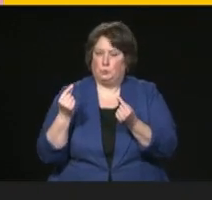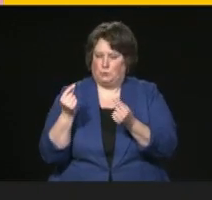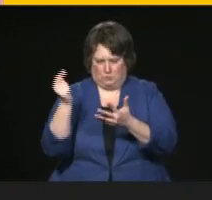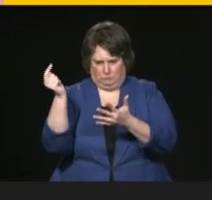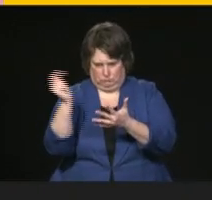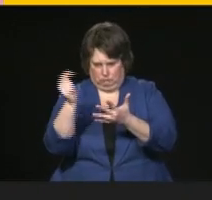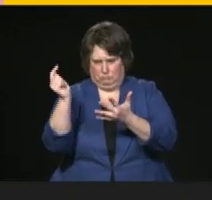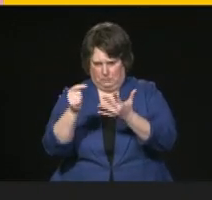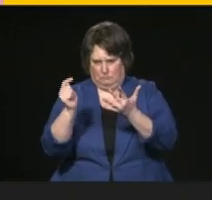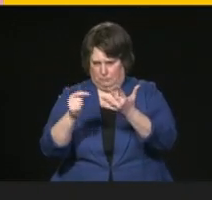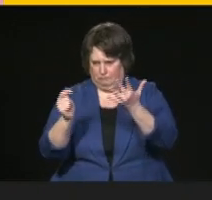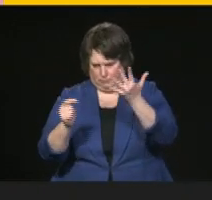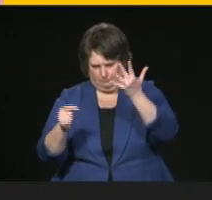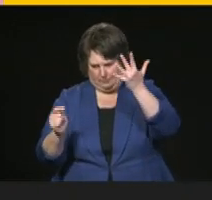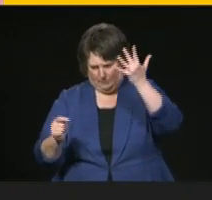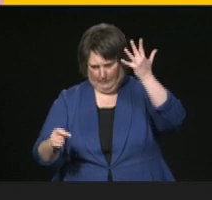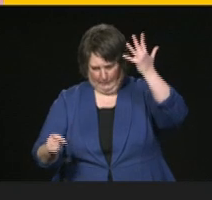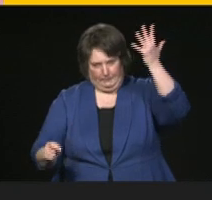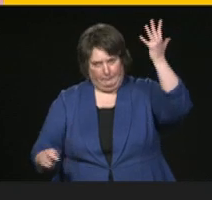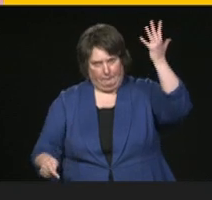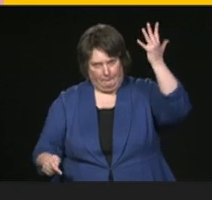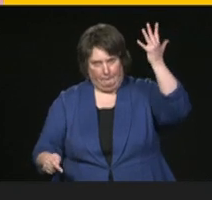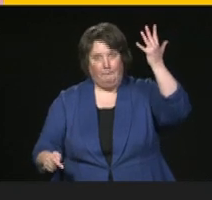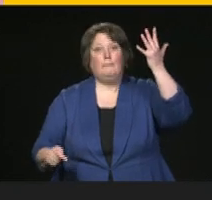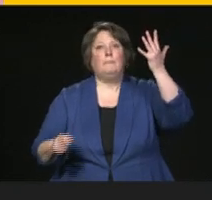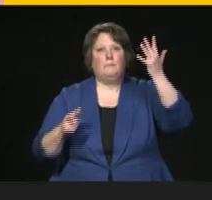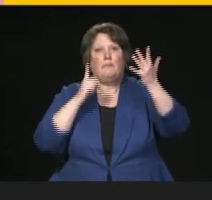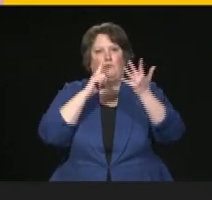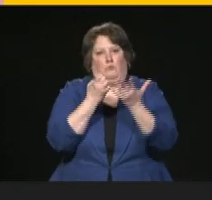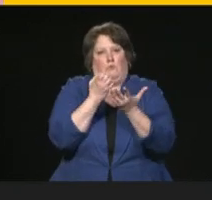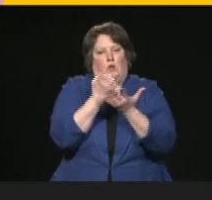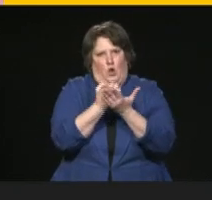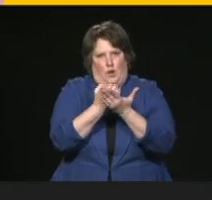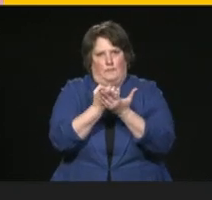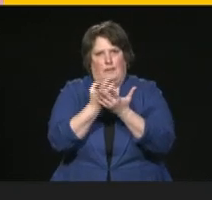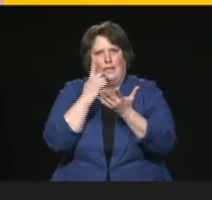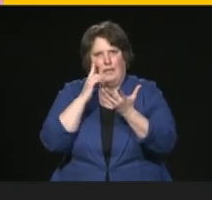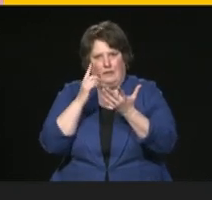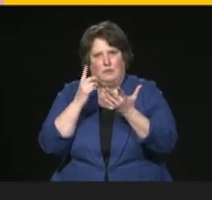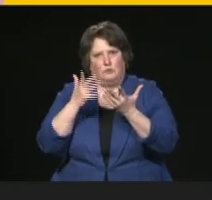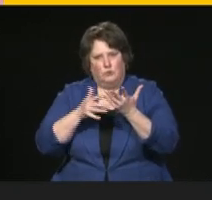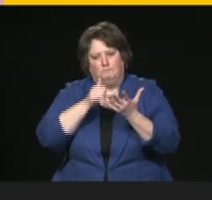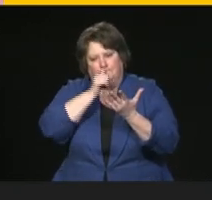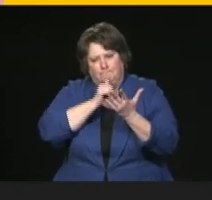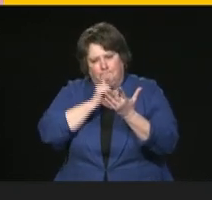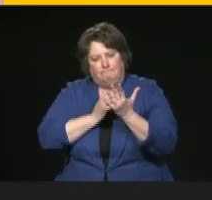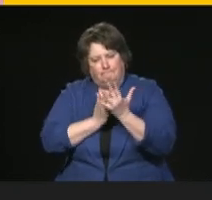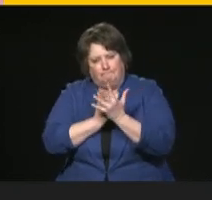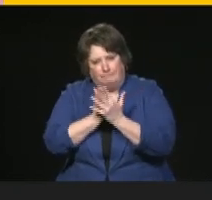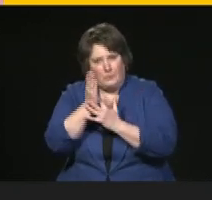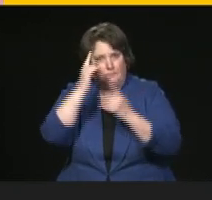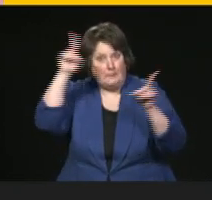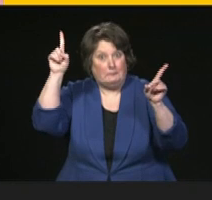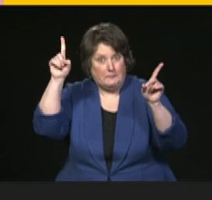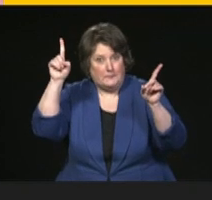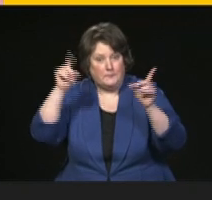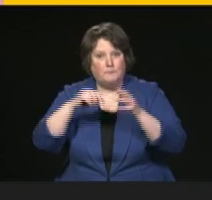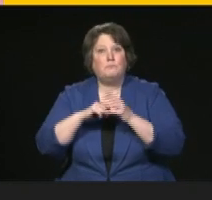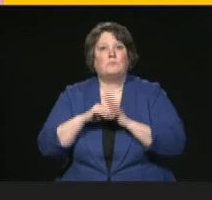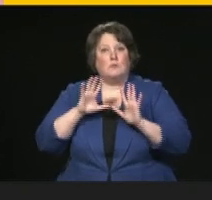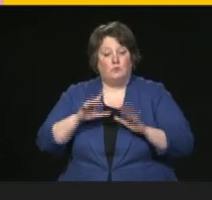our economy to weather the storm. By committing to a 75% wage